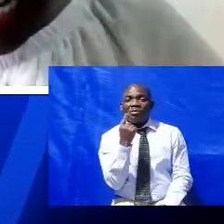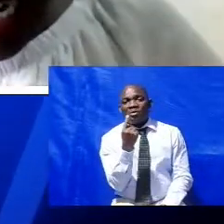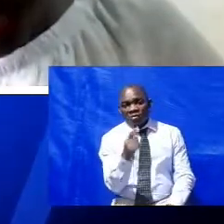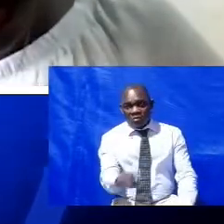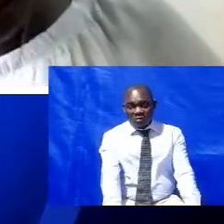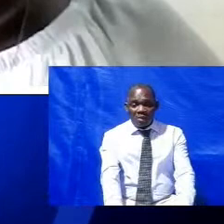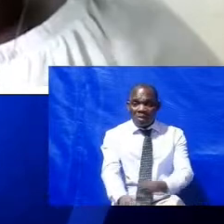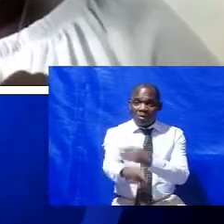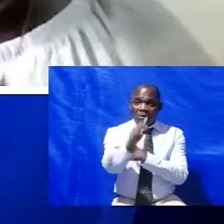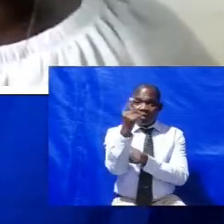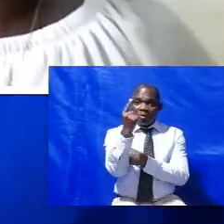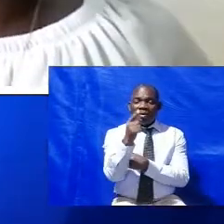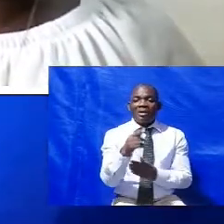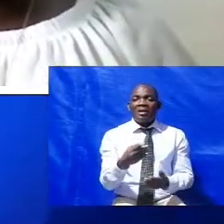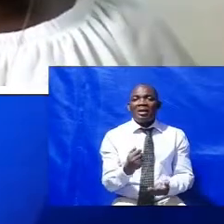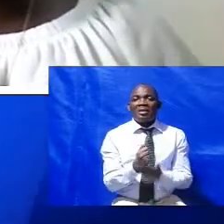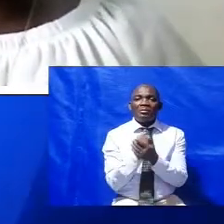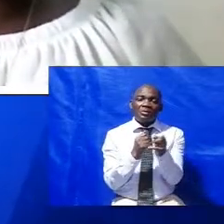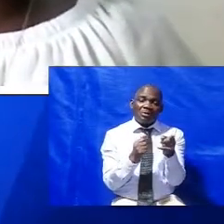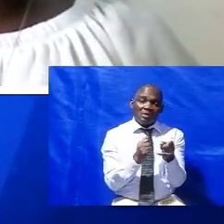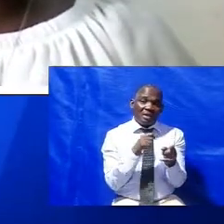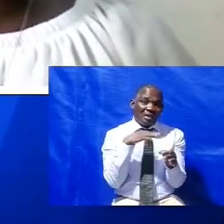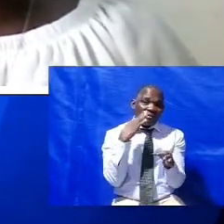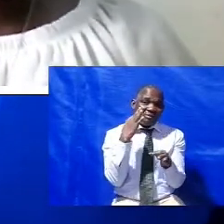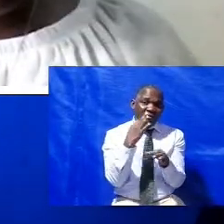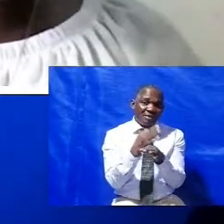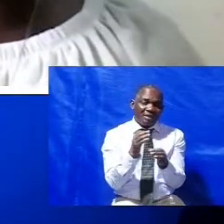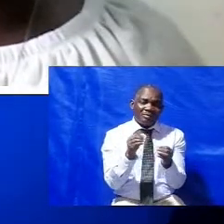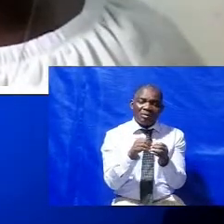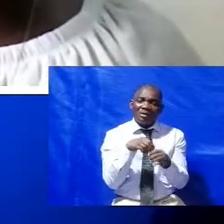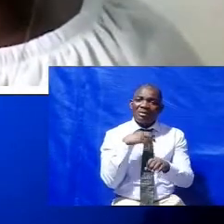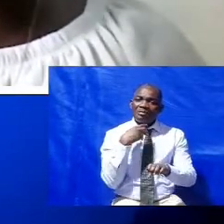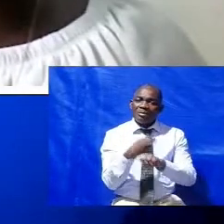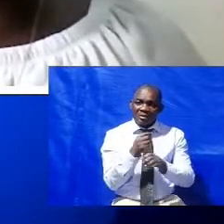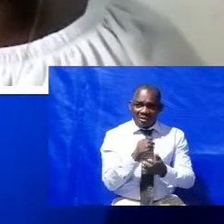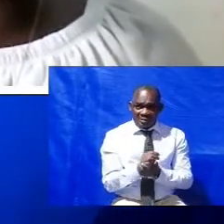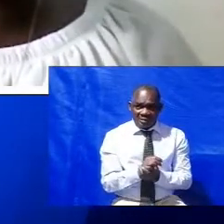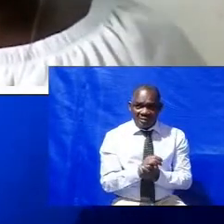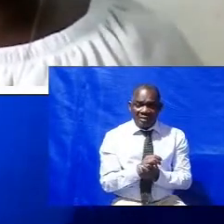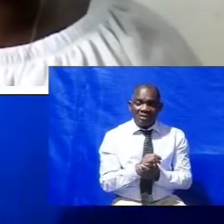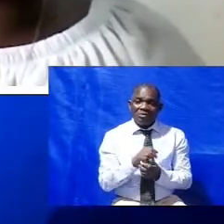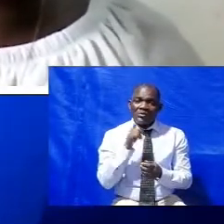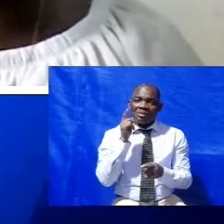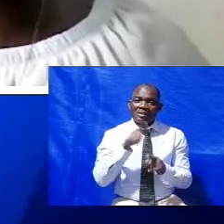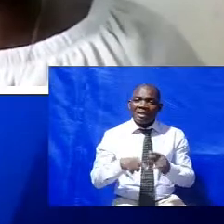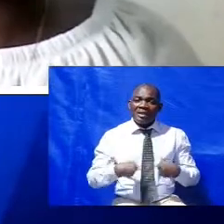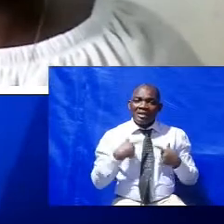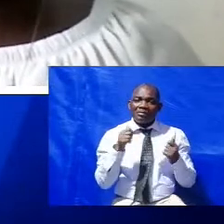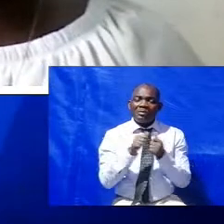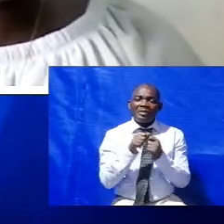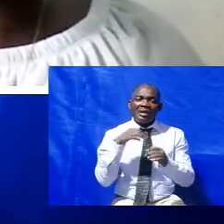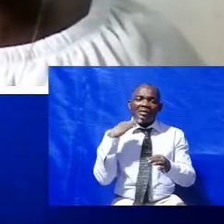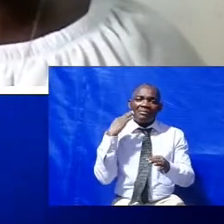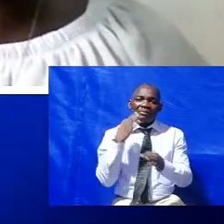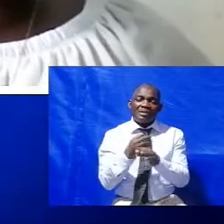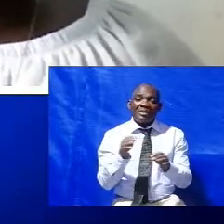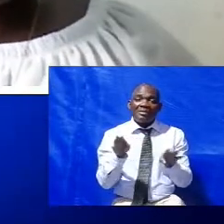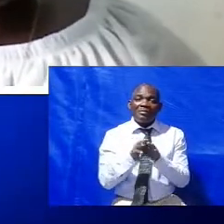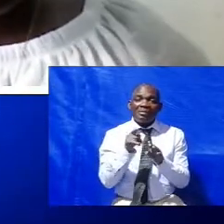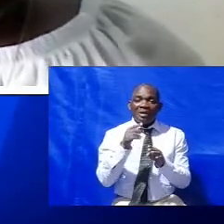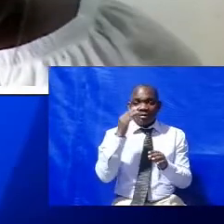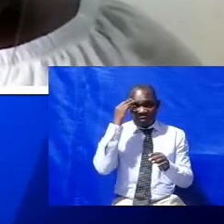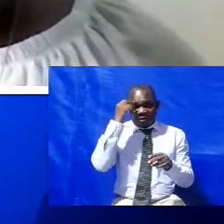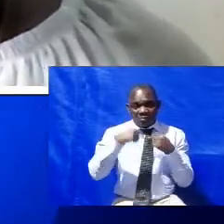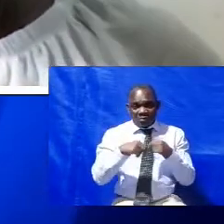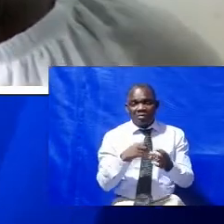feeling really low. God is the only solution. So faith cannot, you cannot do without faith, even in your